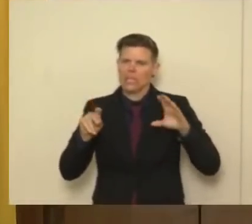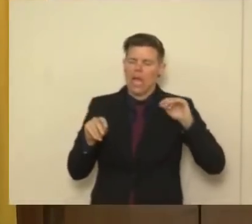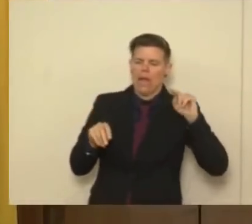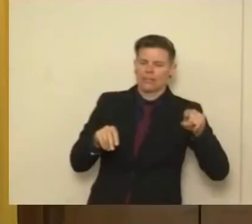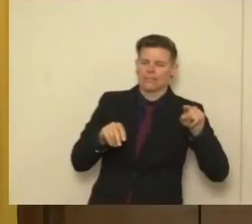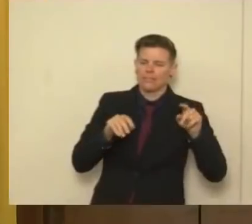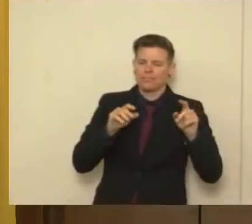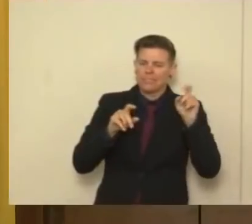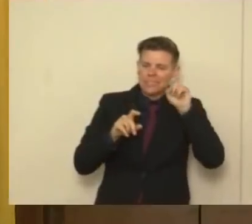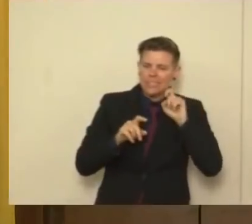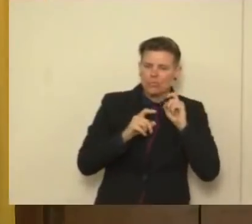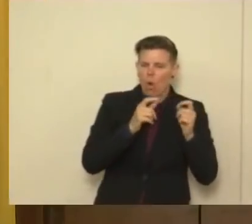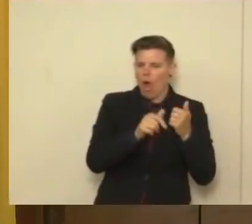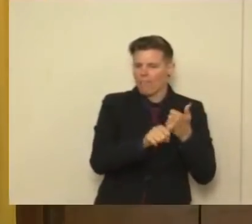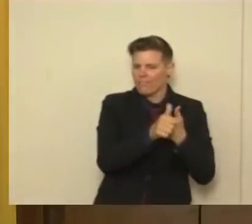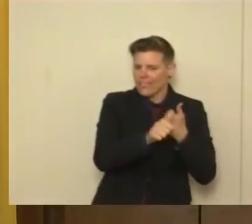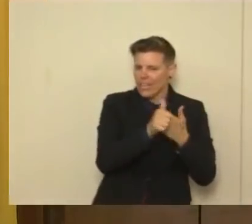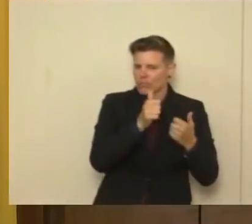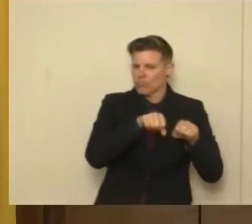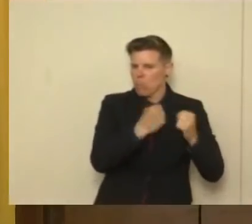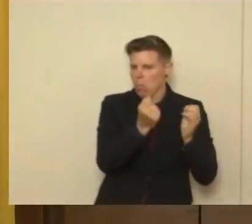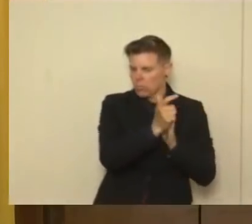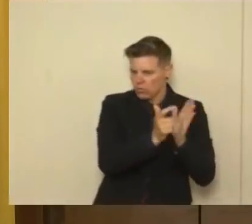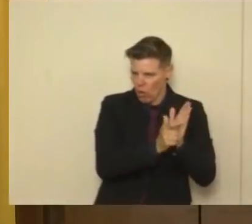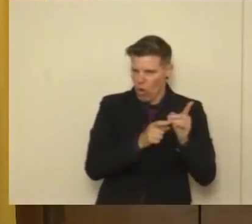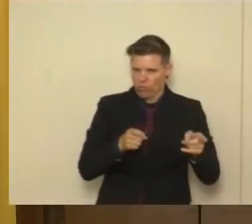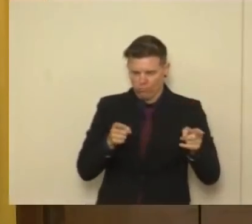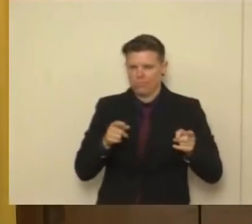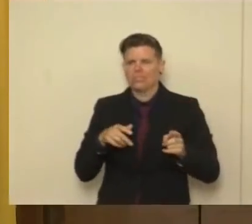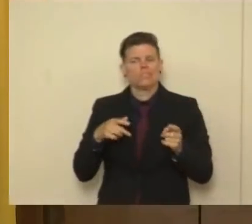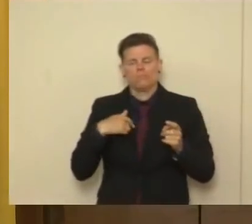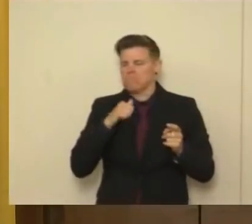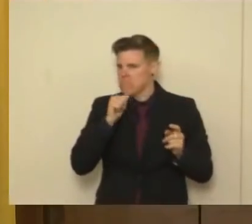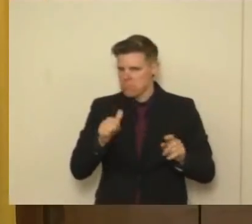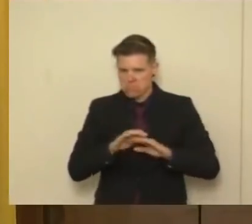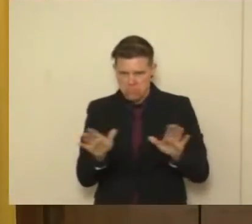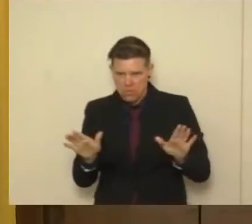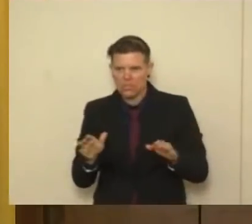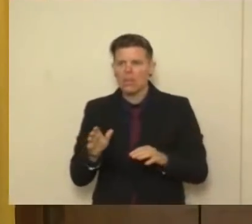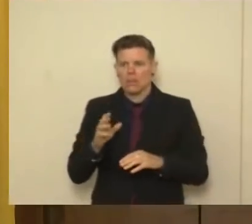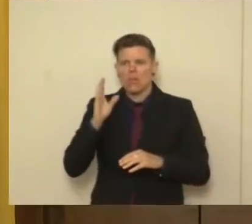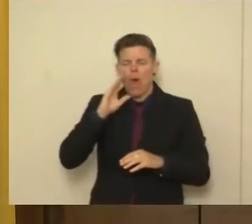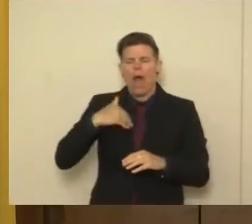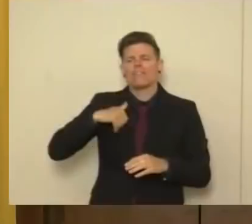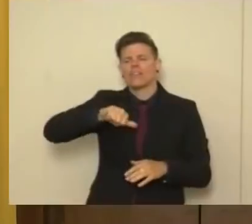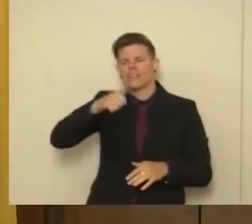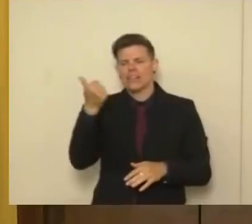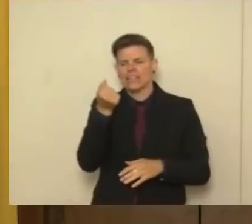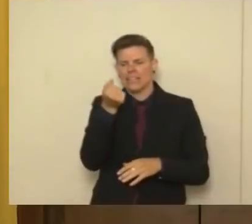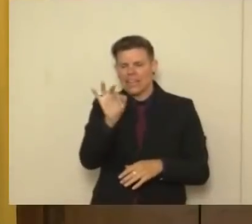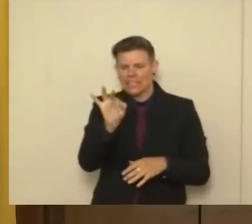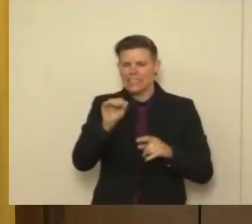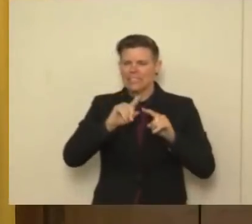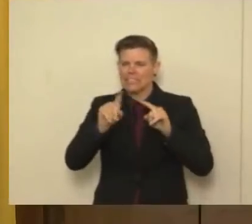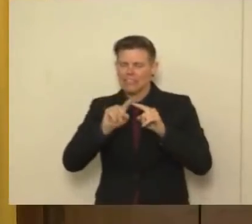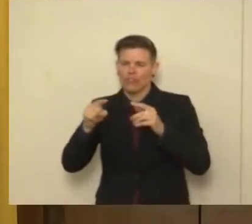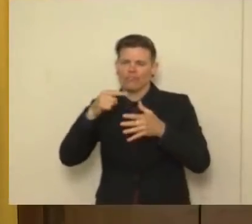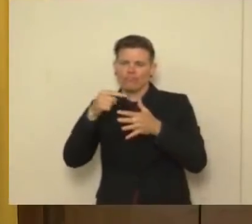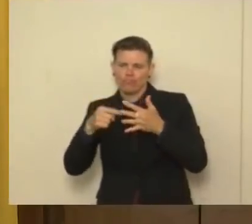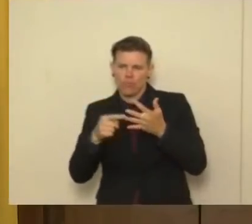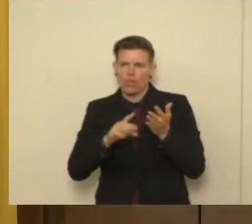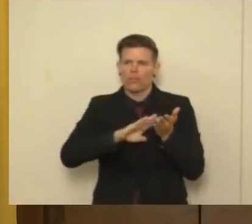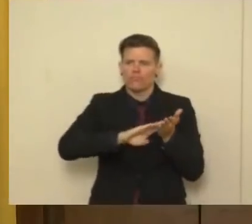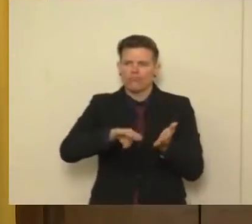versus the other categories and the 19 individuals that we've recently pardoned. But it doesn't mean that they